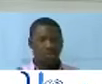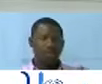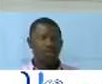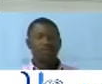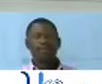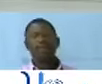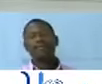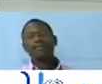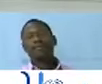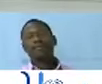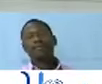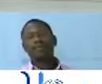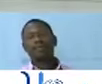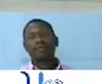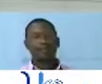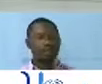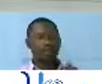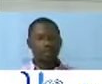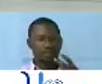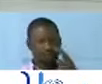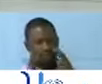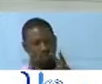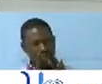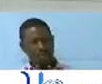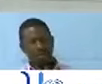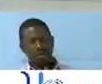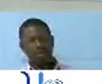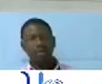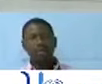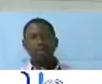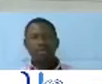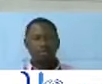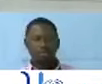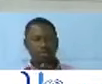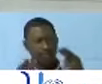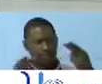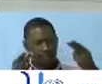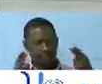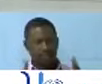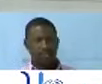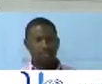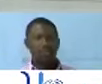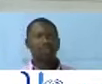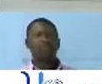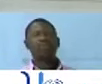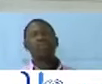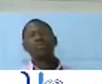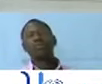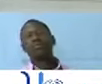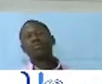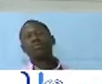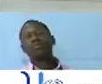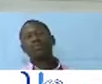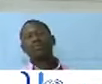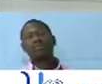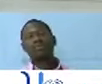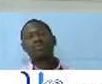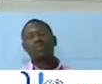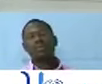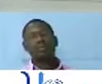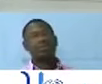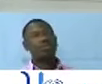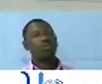And observance of the rule of law. Akitamen li nga xamne moy tereli ni loi bi. It is one